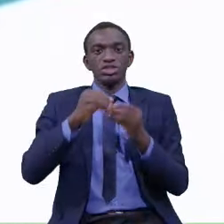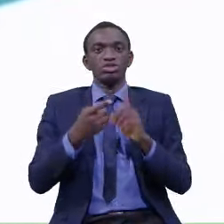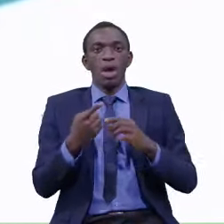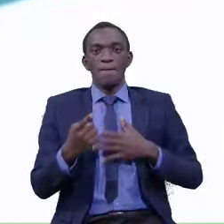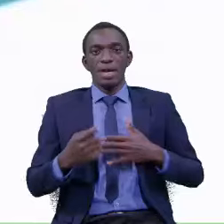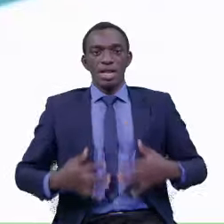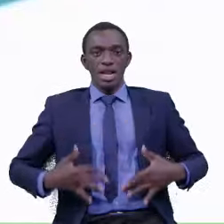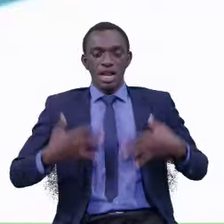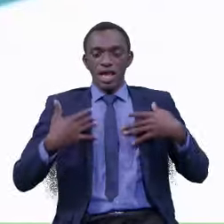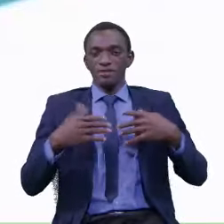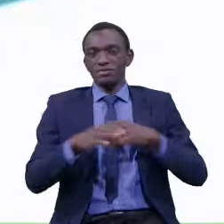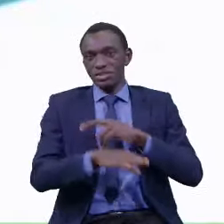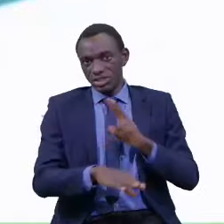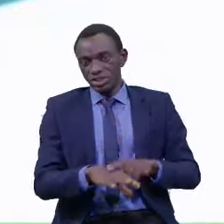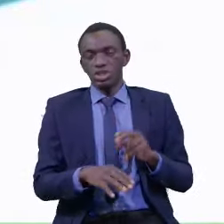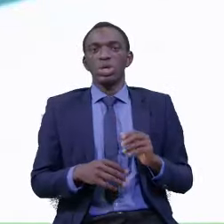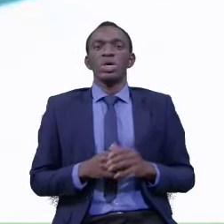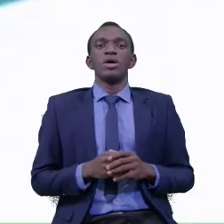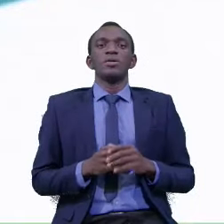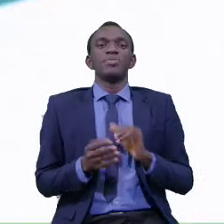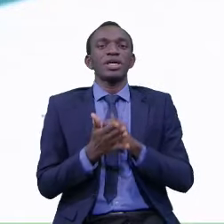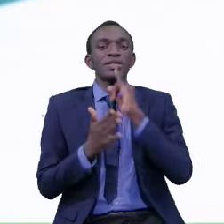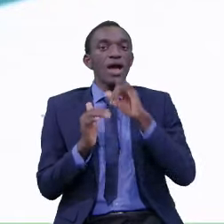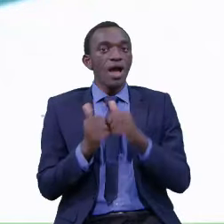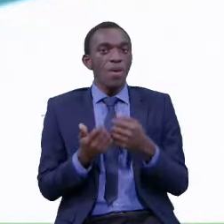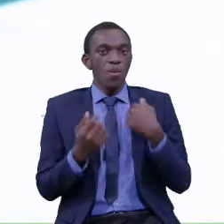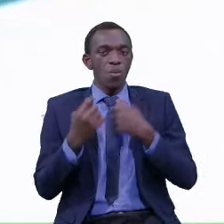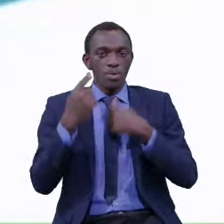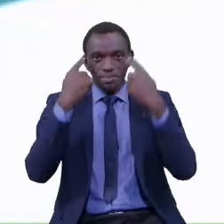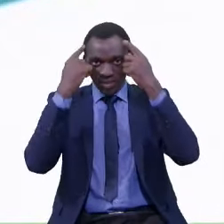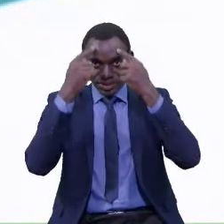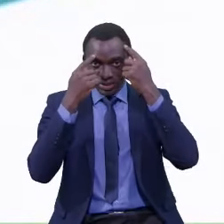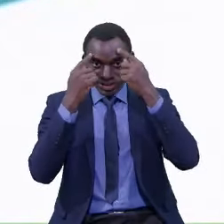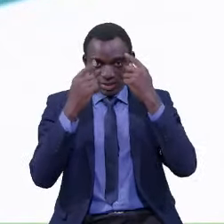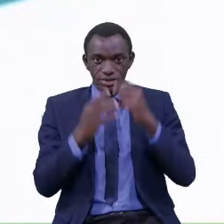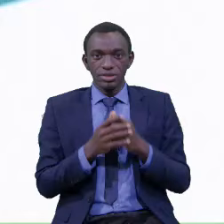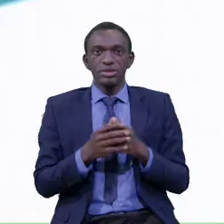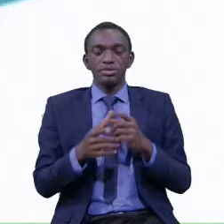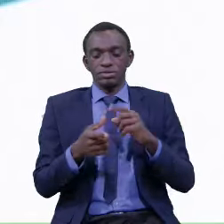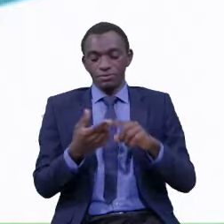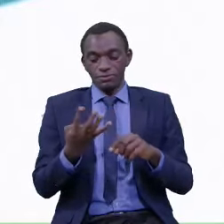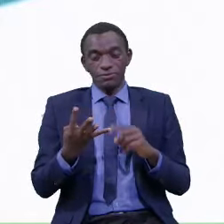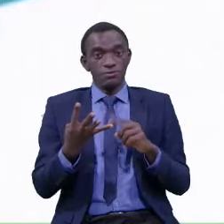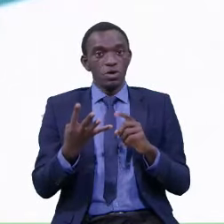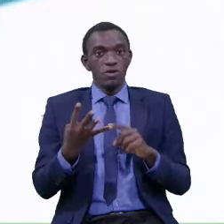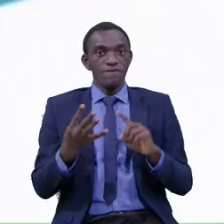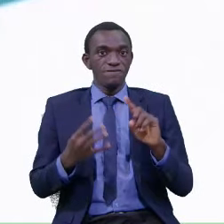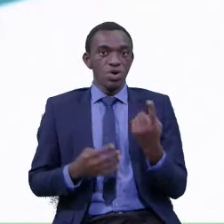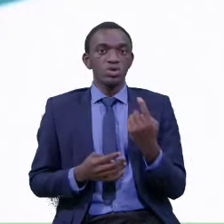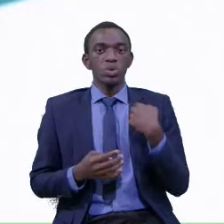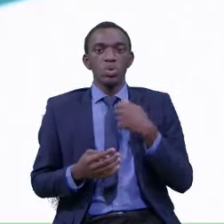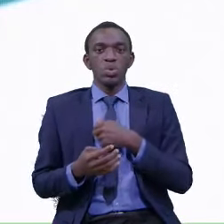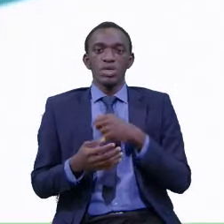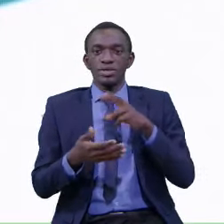we understand the scripture. And now I pre-read. I pre-read